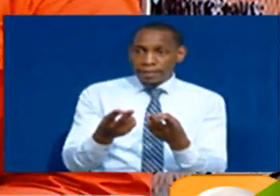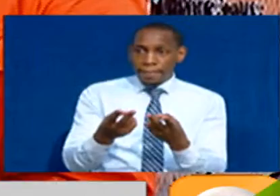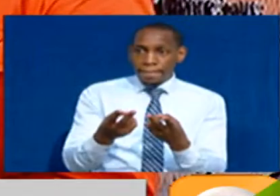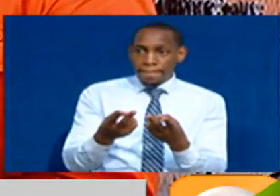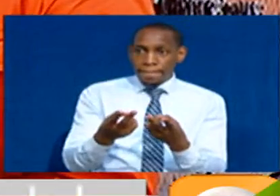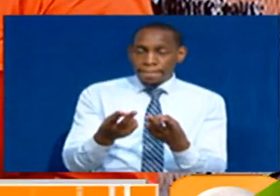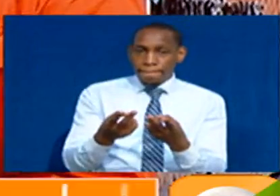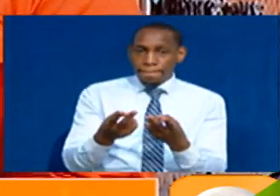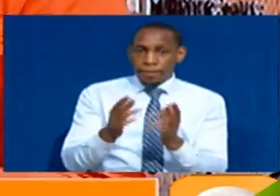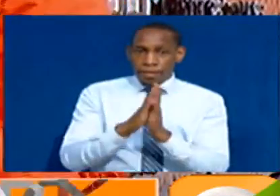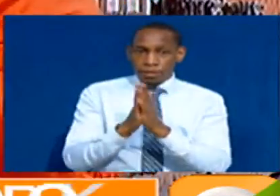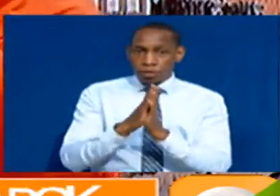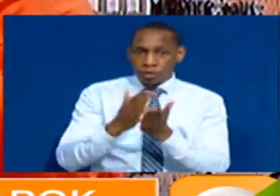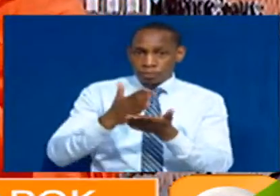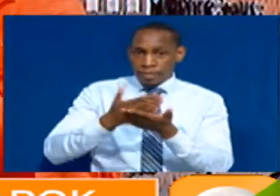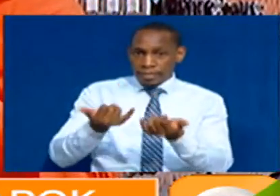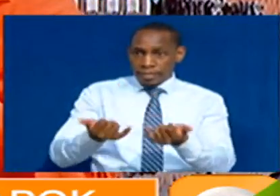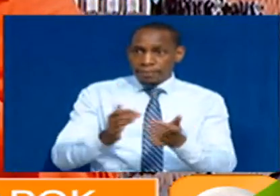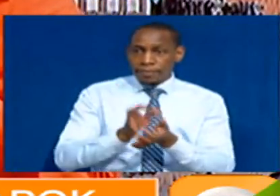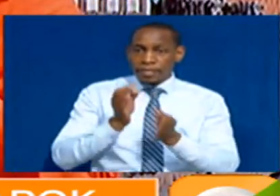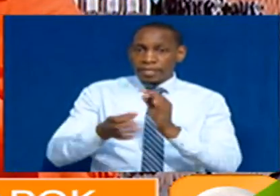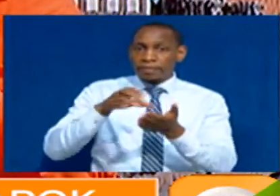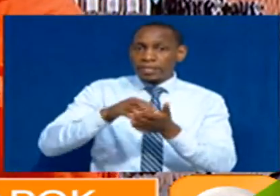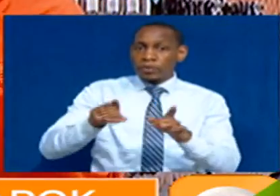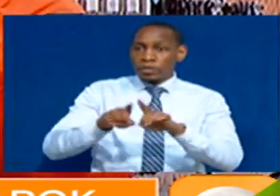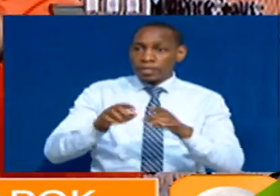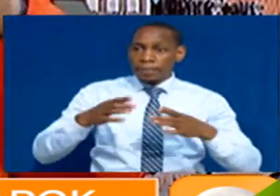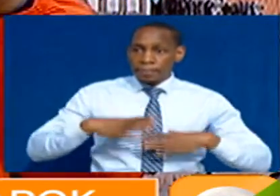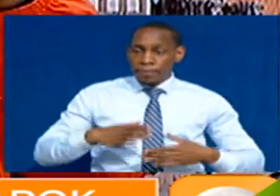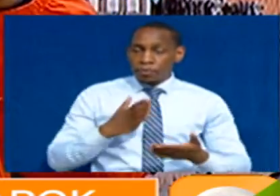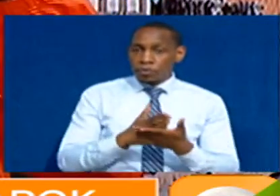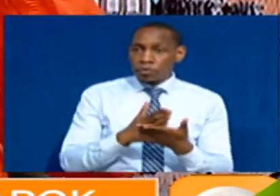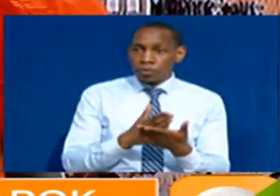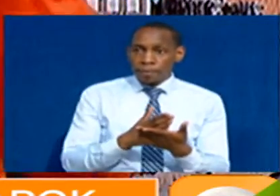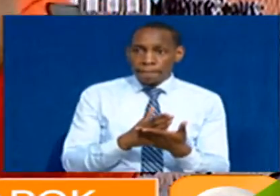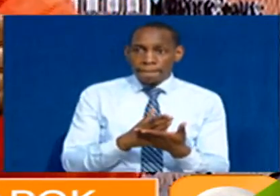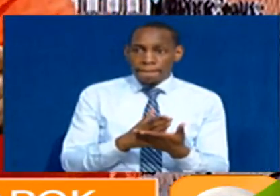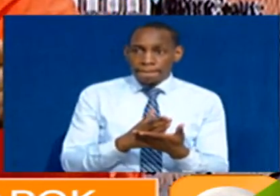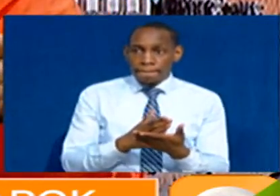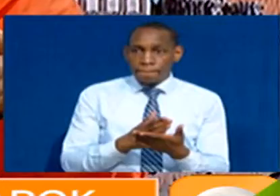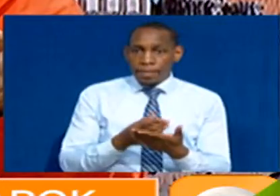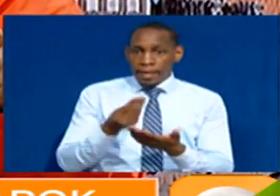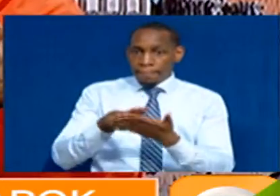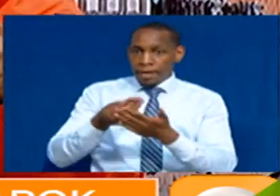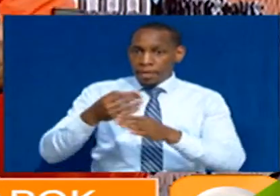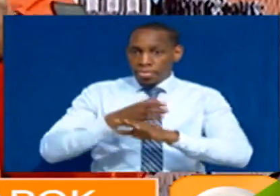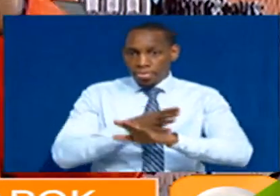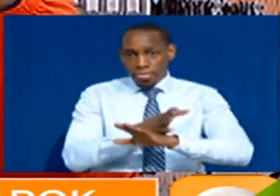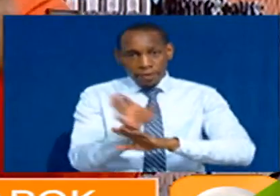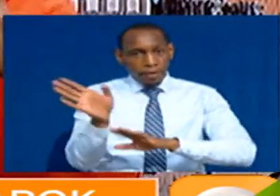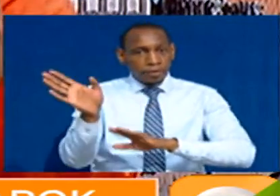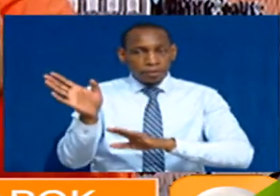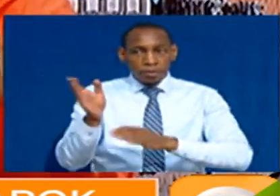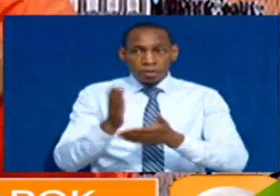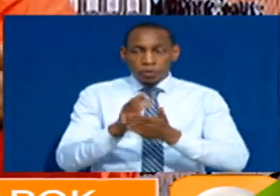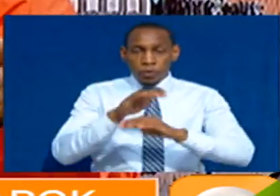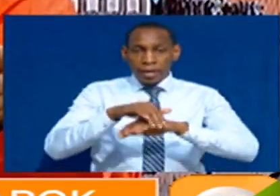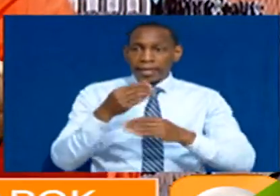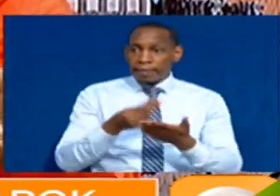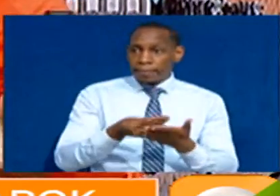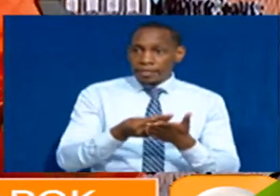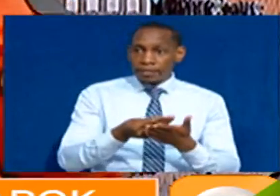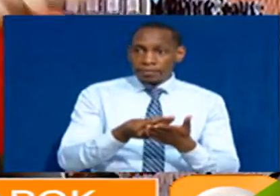you've just shared with us here. If there is a case where people are laundering money or they are obtaining